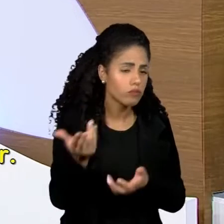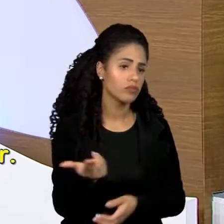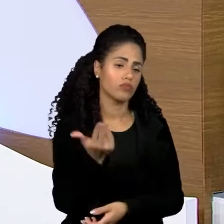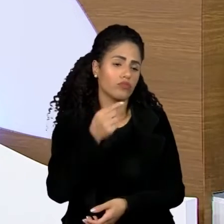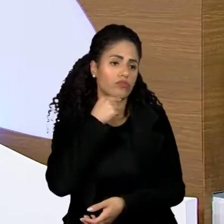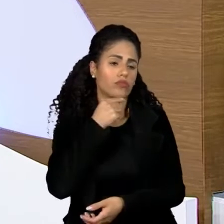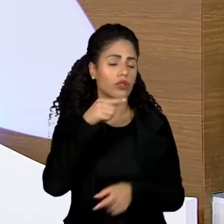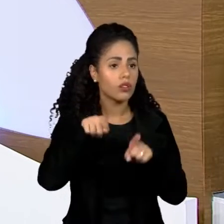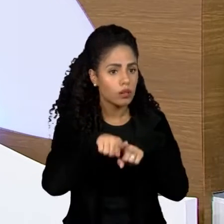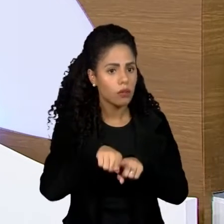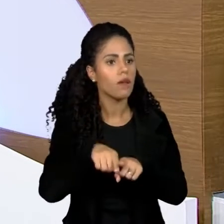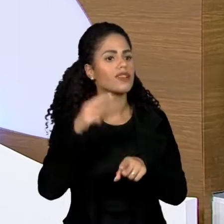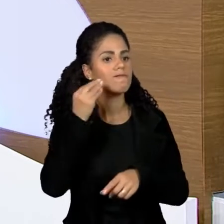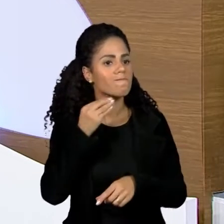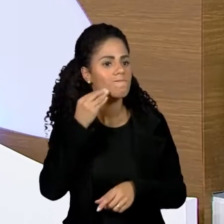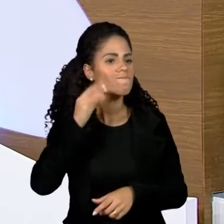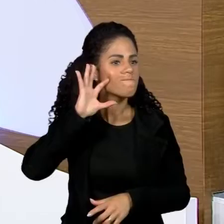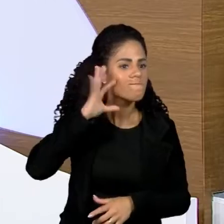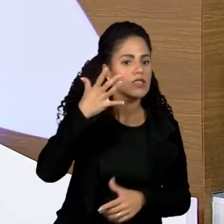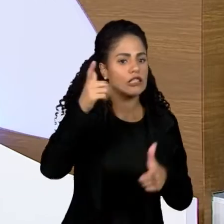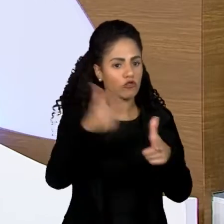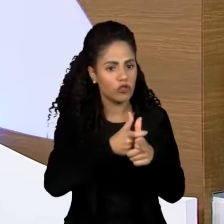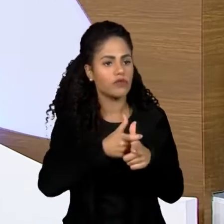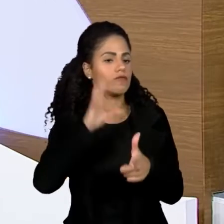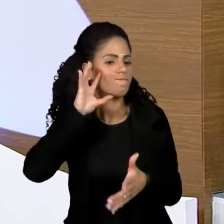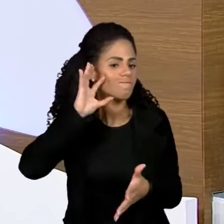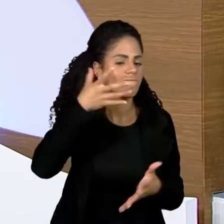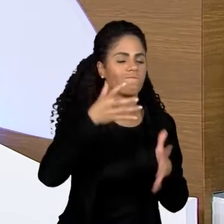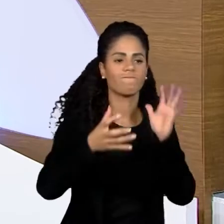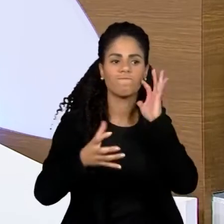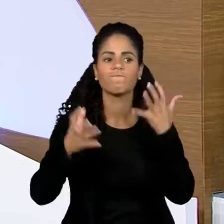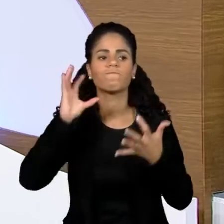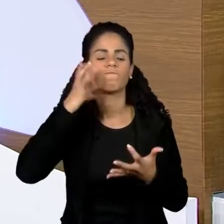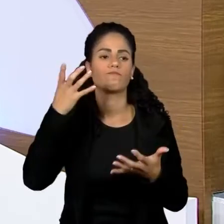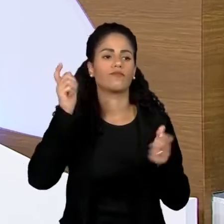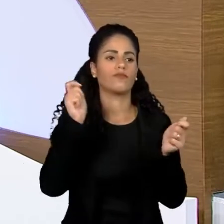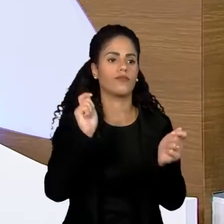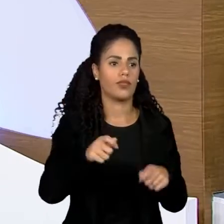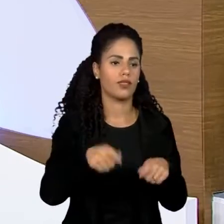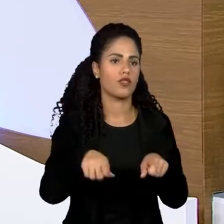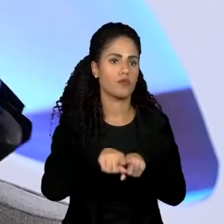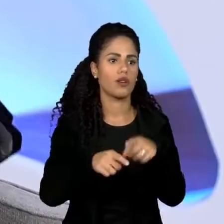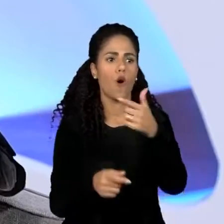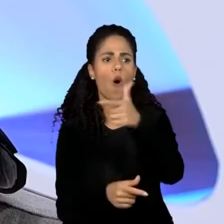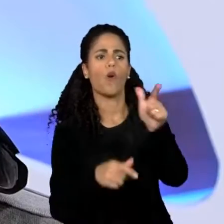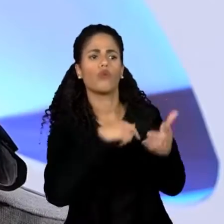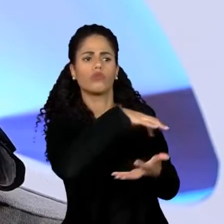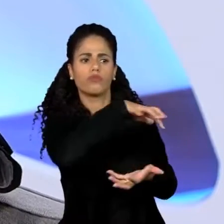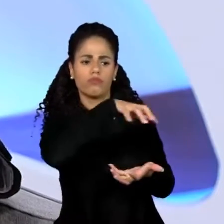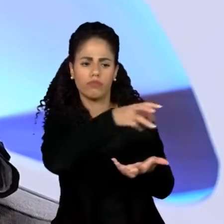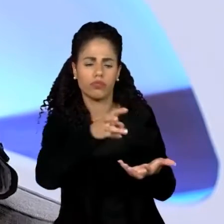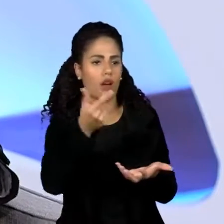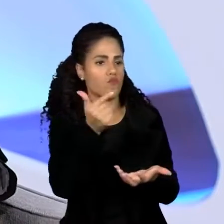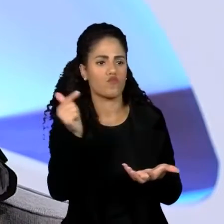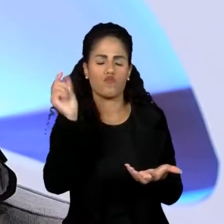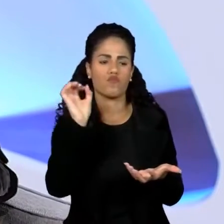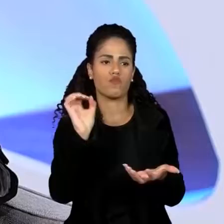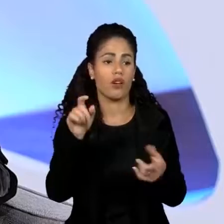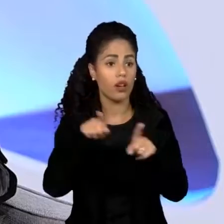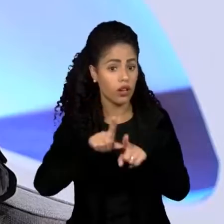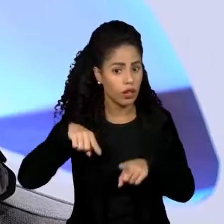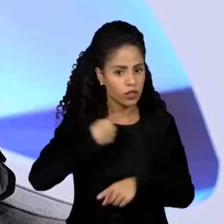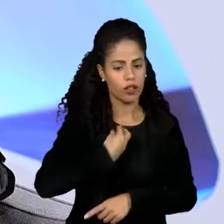debt. We don't know how to go to another planet. So we have to live within our planetary